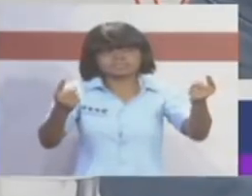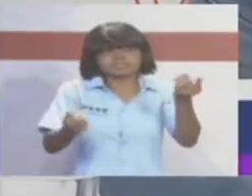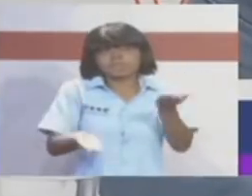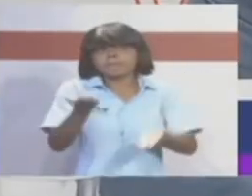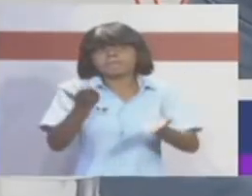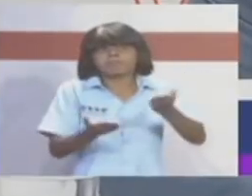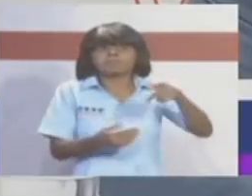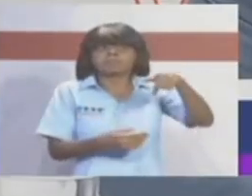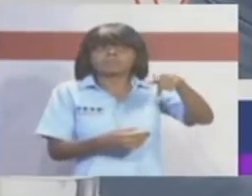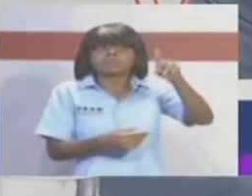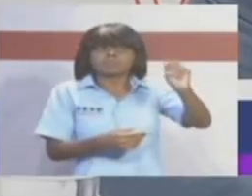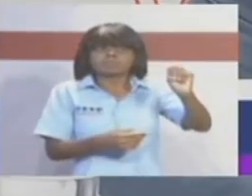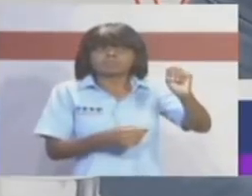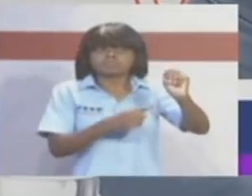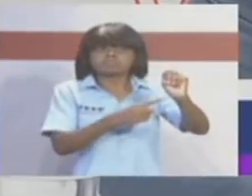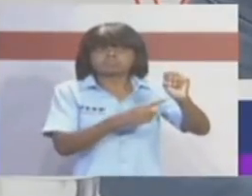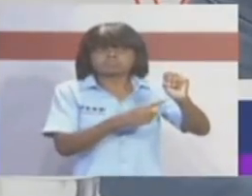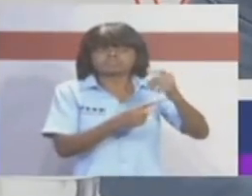of Health.